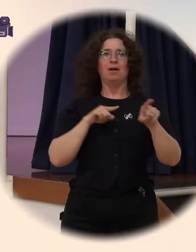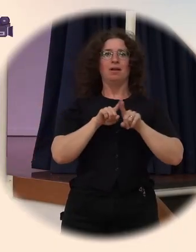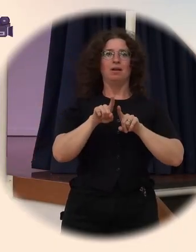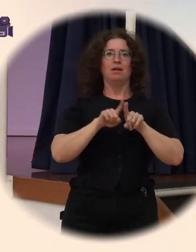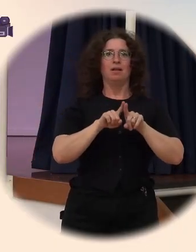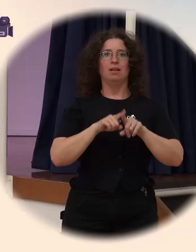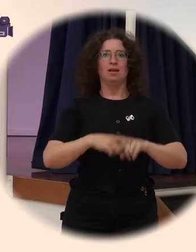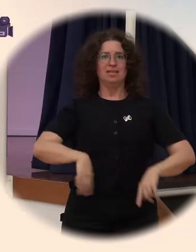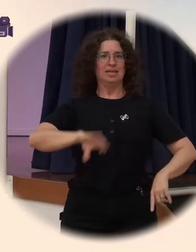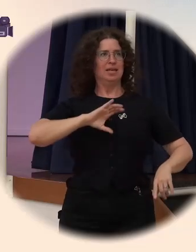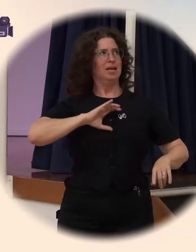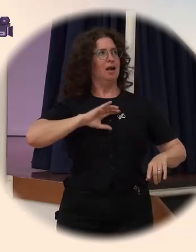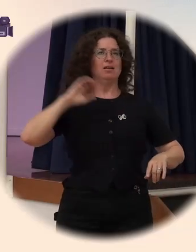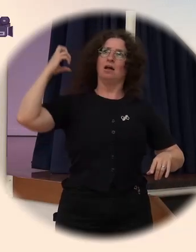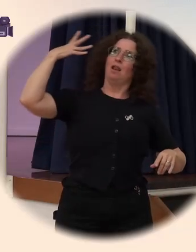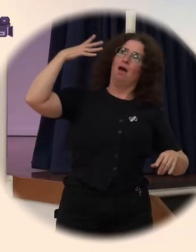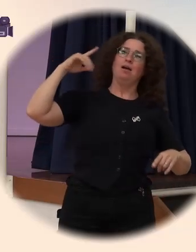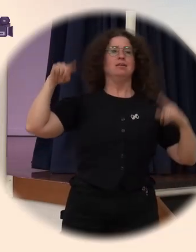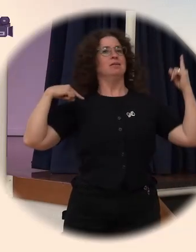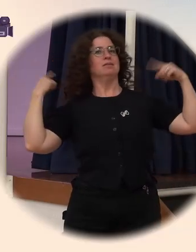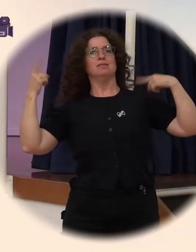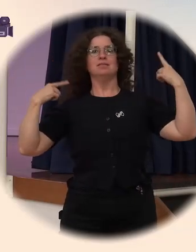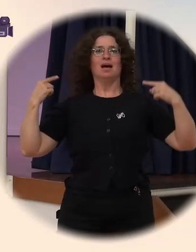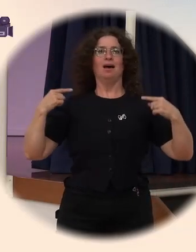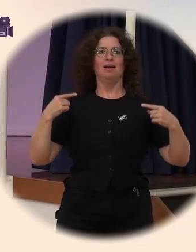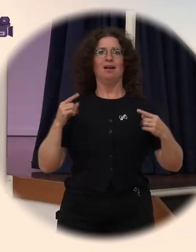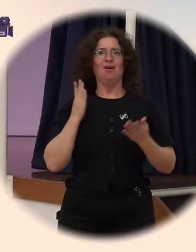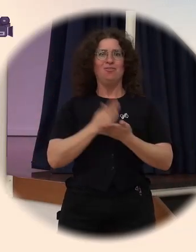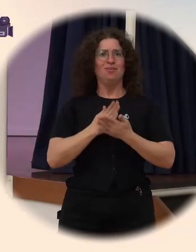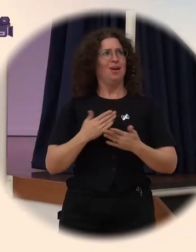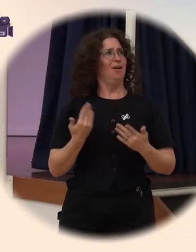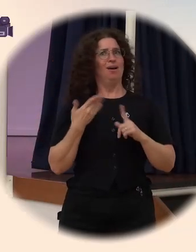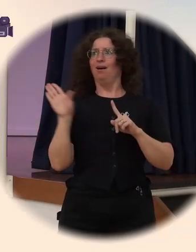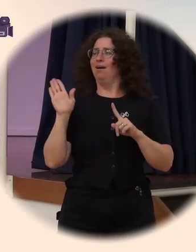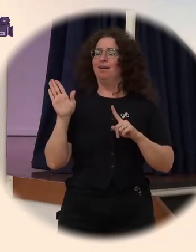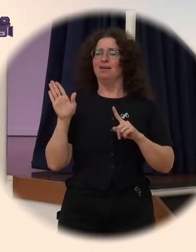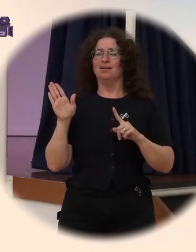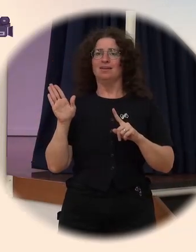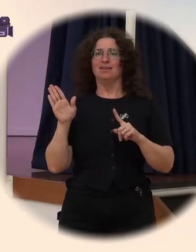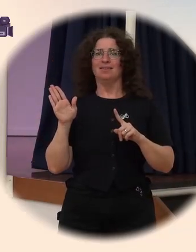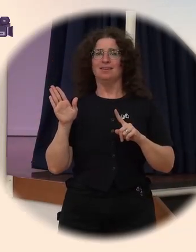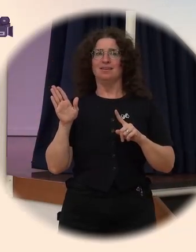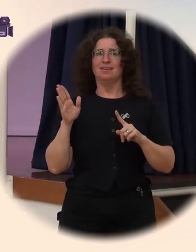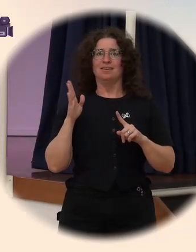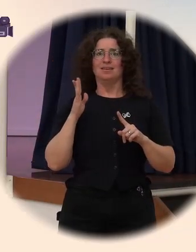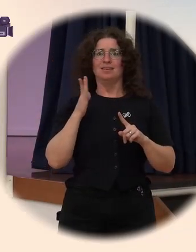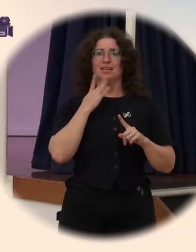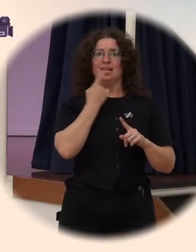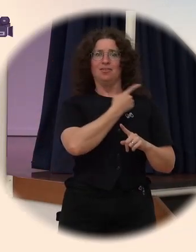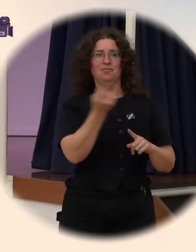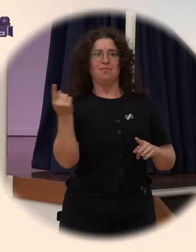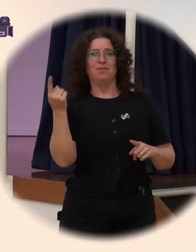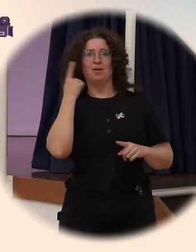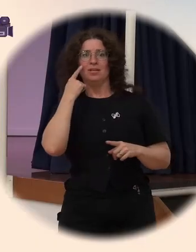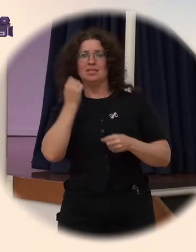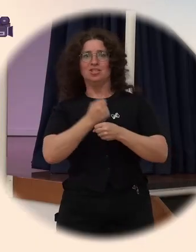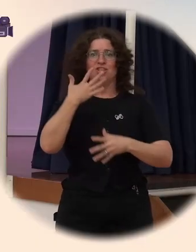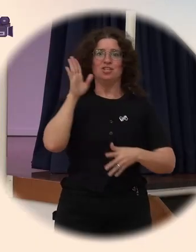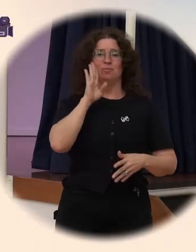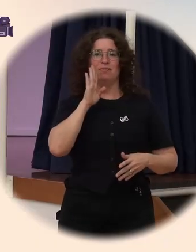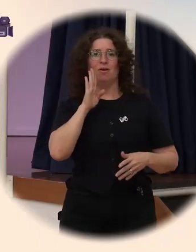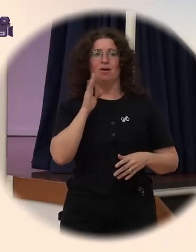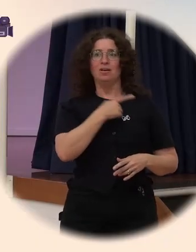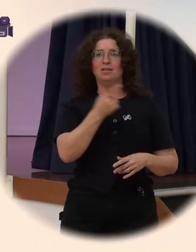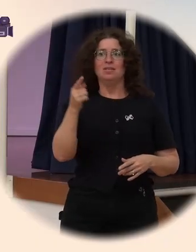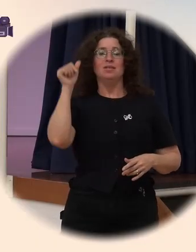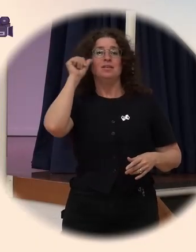character, lighting, and sound, something really unexpected happened. And as many of you have playtested, you guys have pretty much noticed